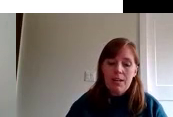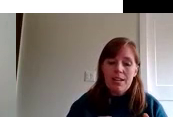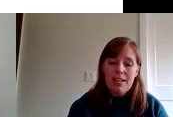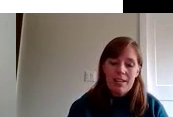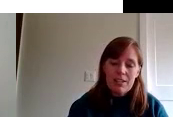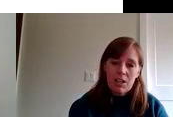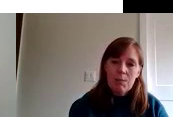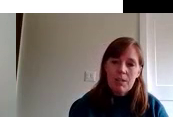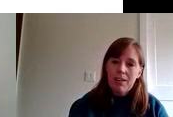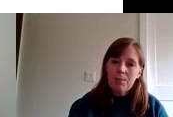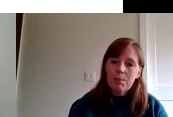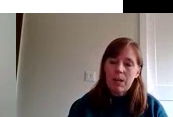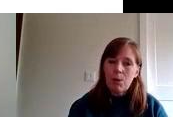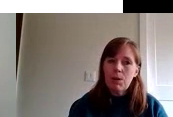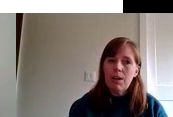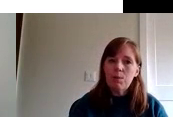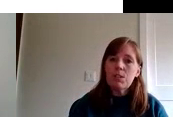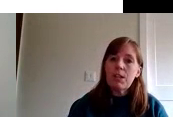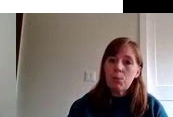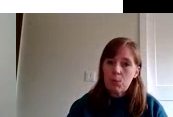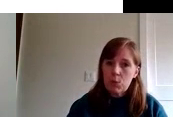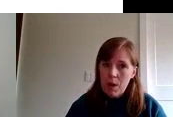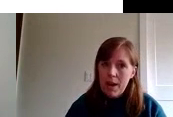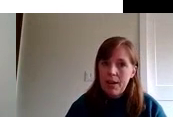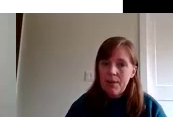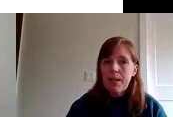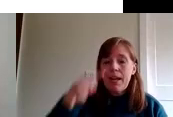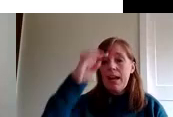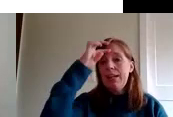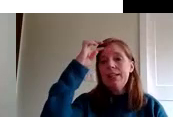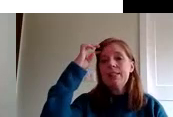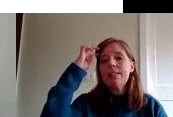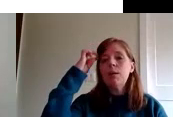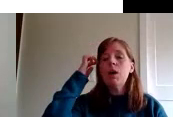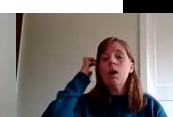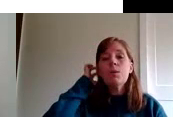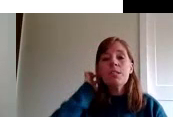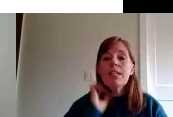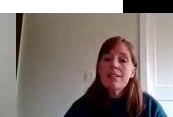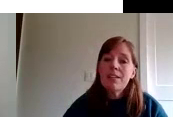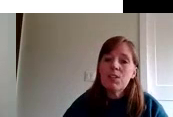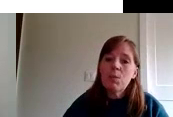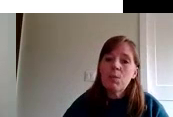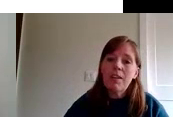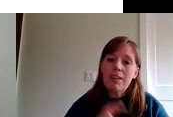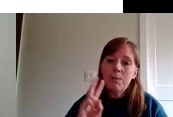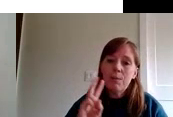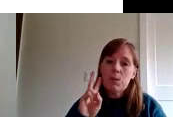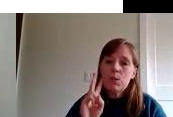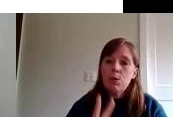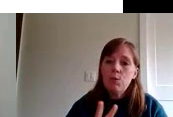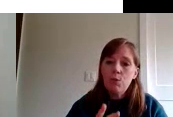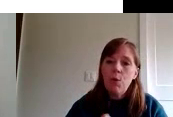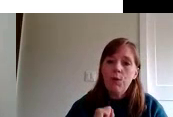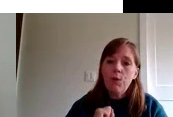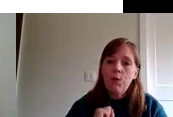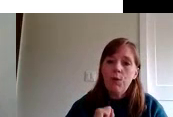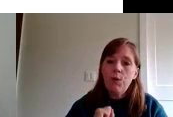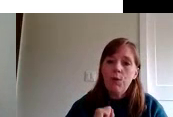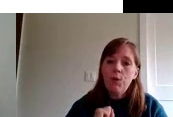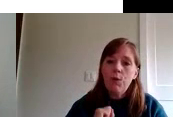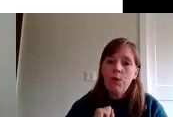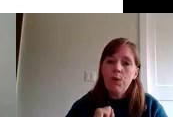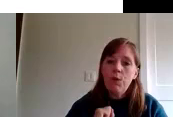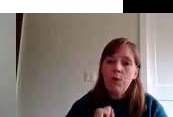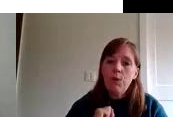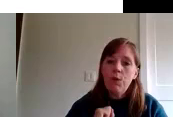handwriting. And he had a document camera and was writing, and his OT did as well. And it was twofold,